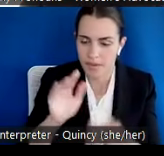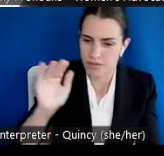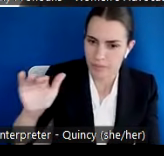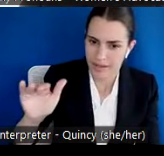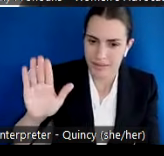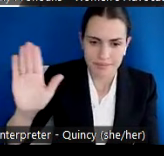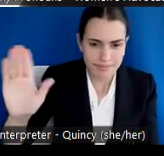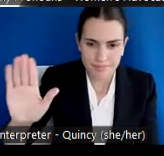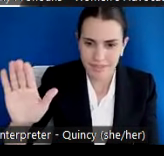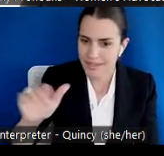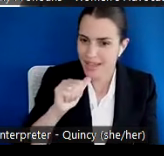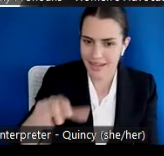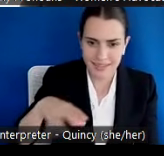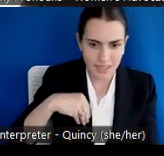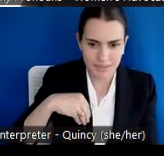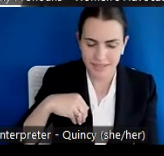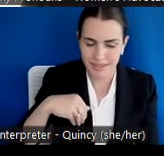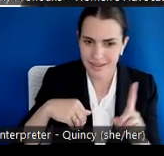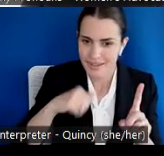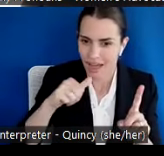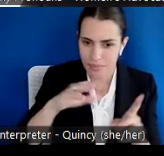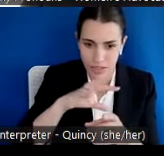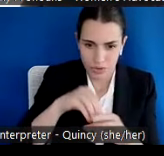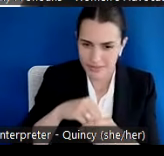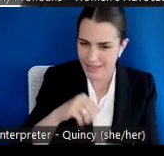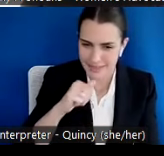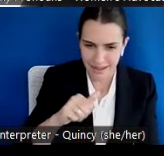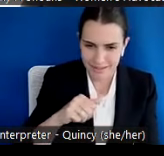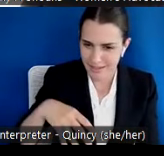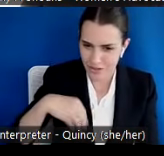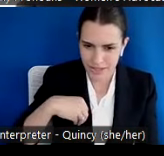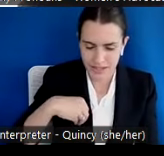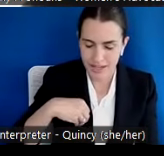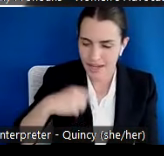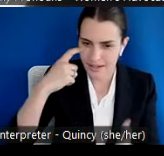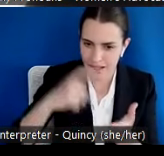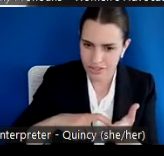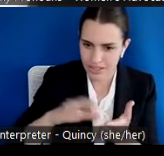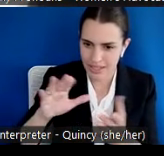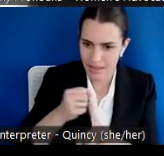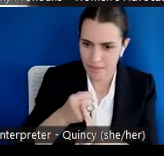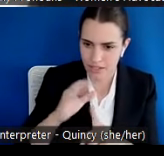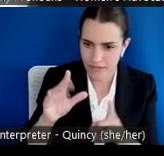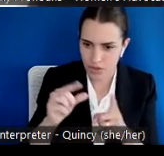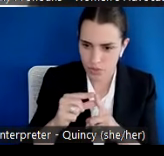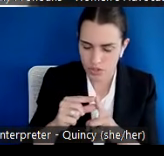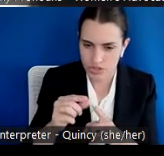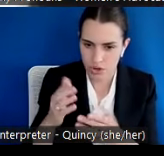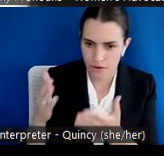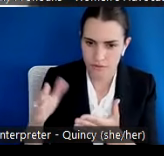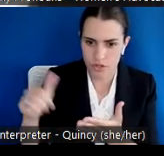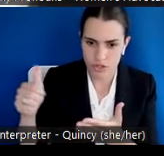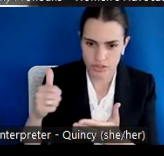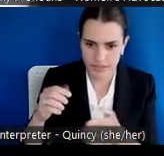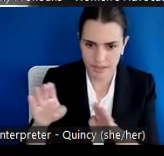not accepting others and not being inclusive is not tolerated, and acknowledging the impact of their words and offer alternative behavior. So, what